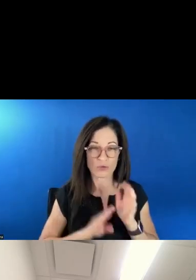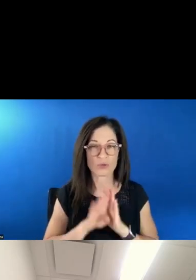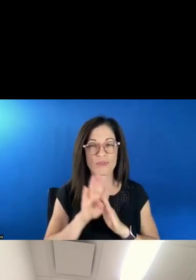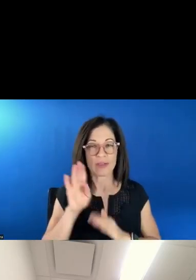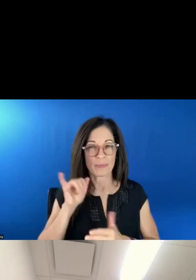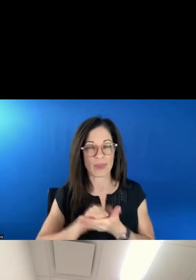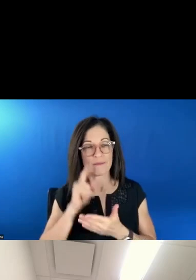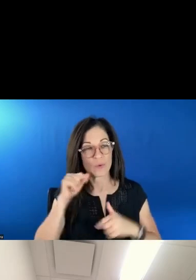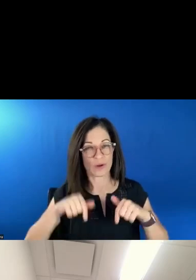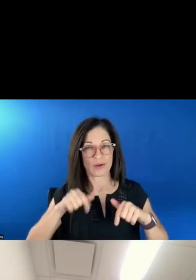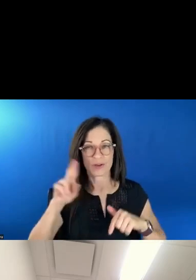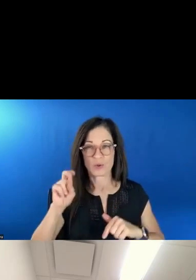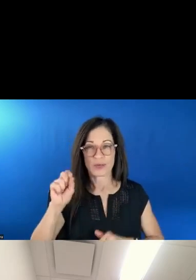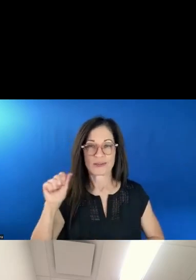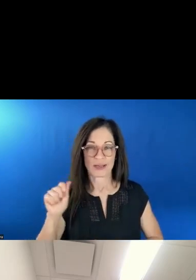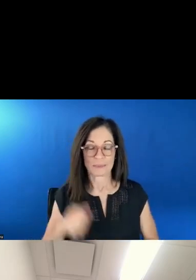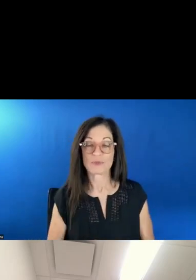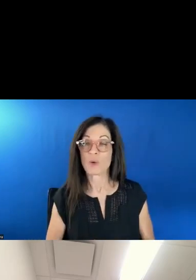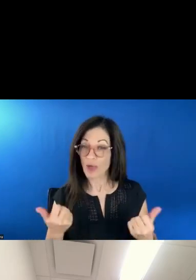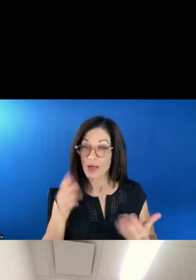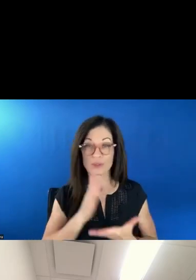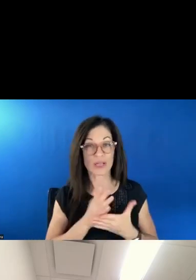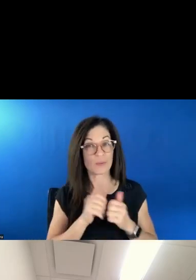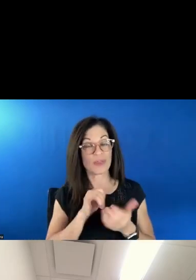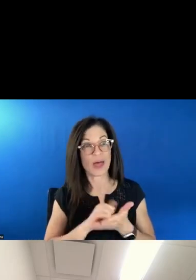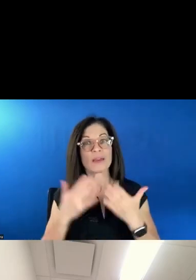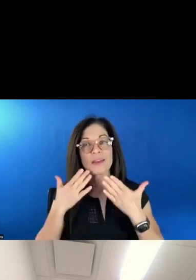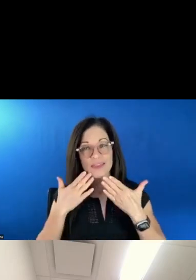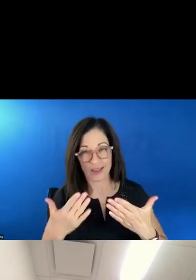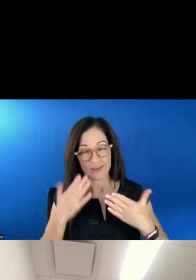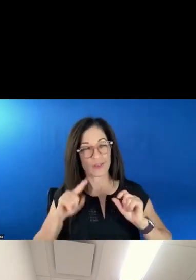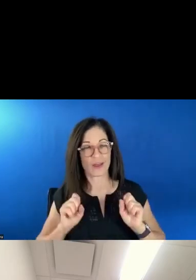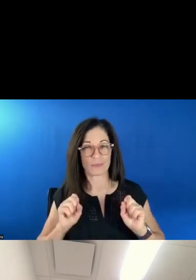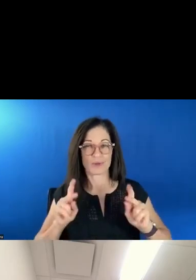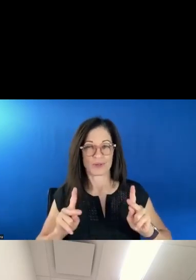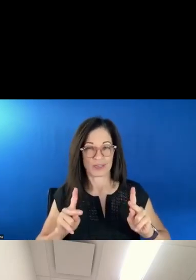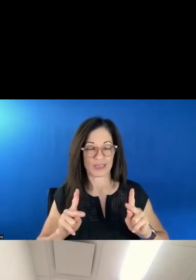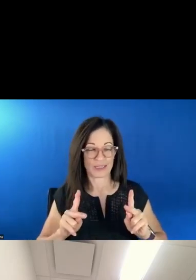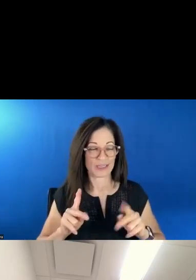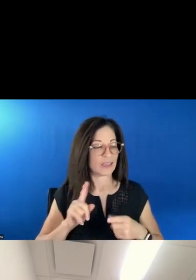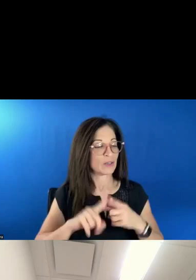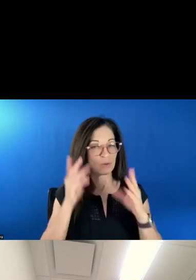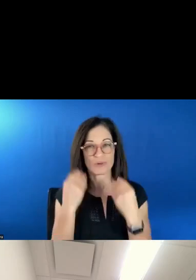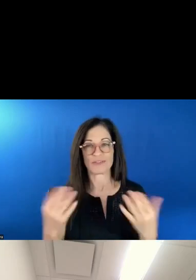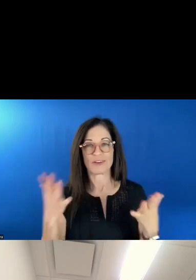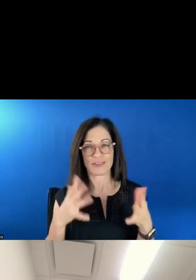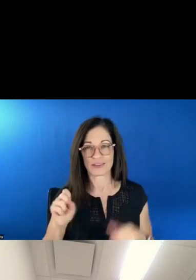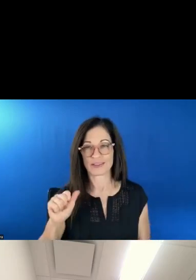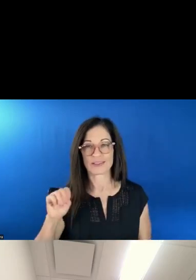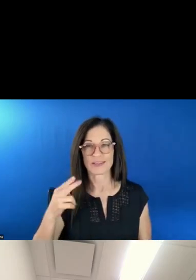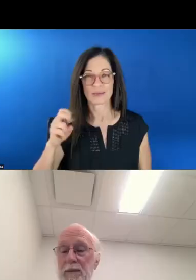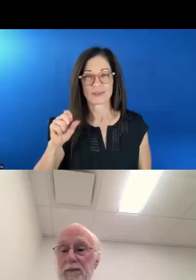the United States. So I will stop there. Thank you for the opportunity to give the SAMHSA update